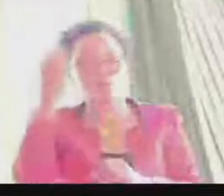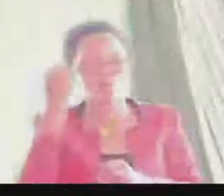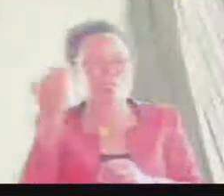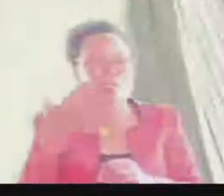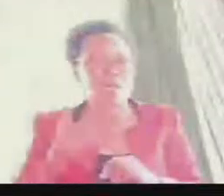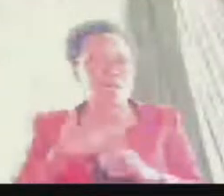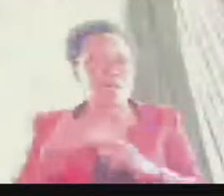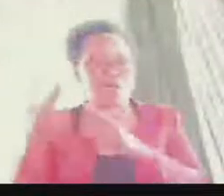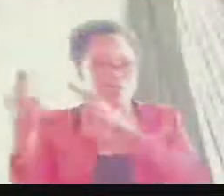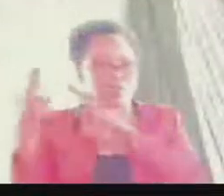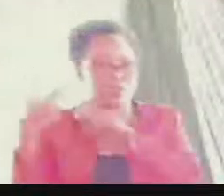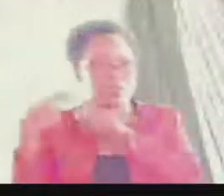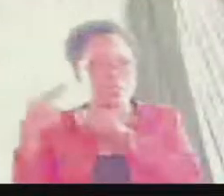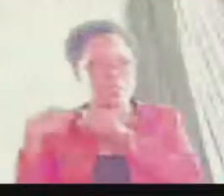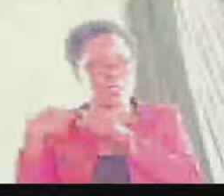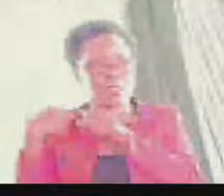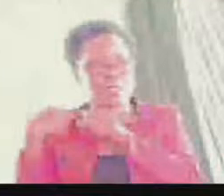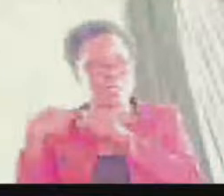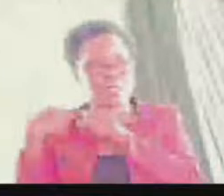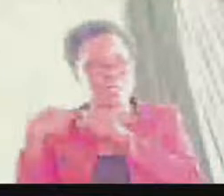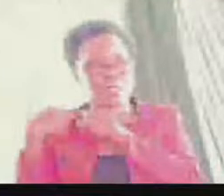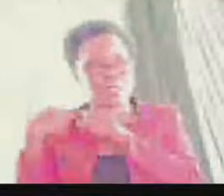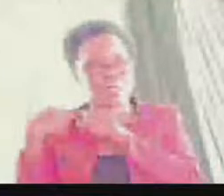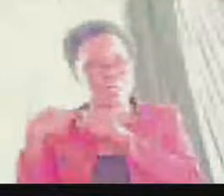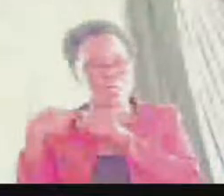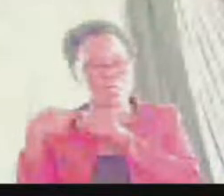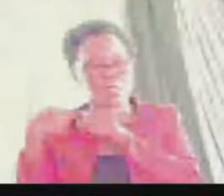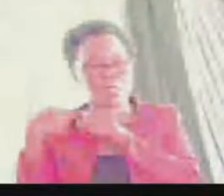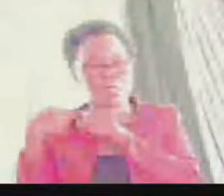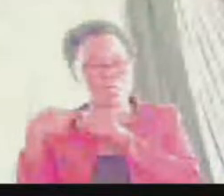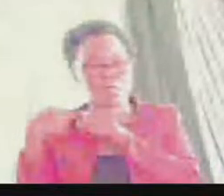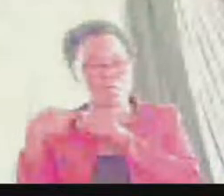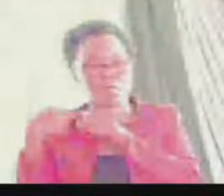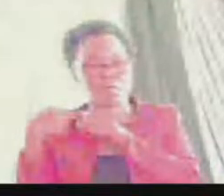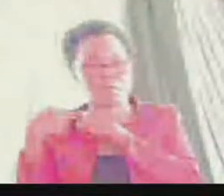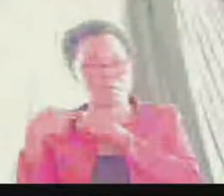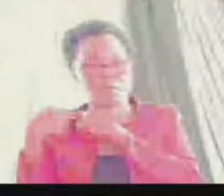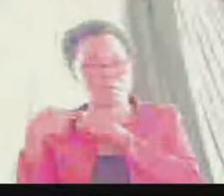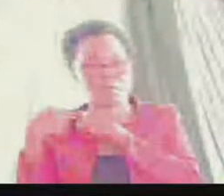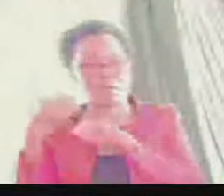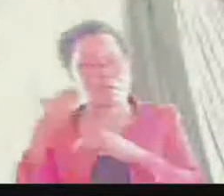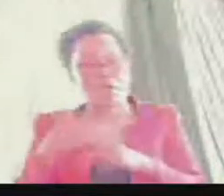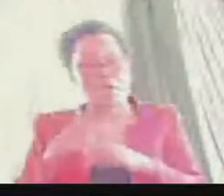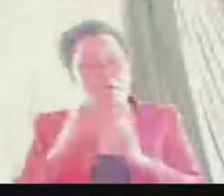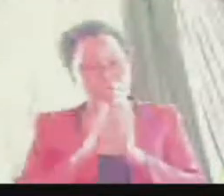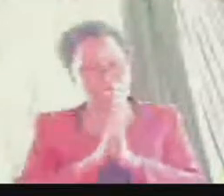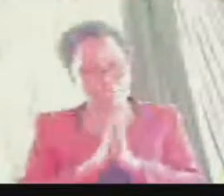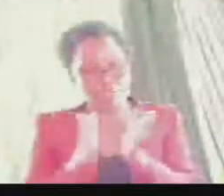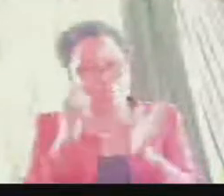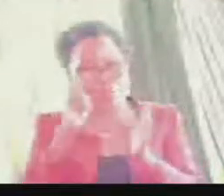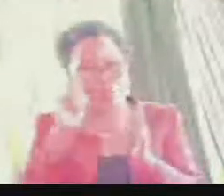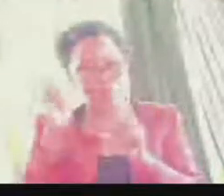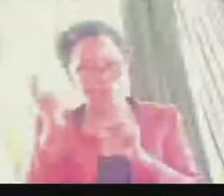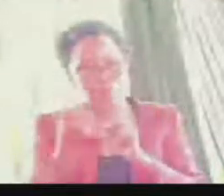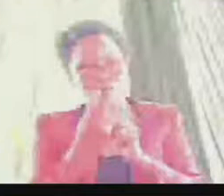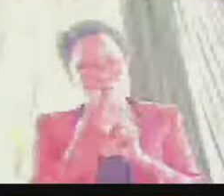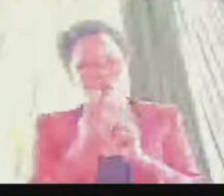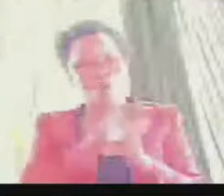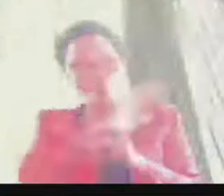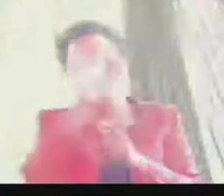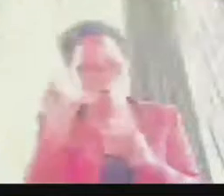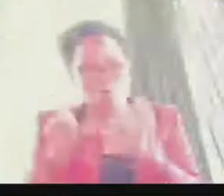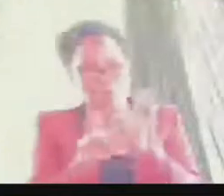that there is the general presumption that all the law passed is in compliance with the Constitution.